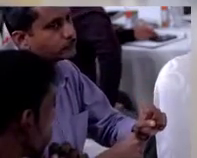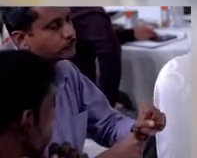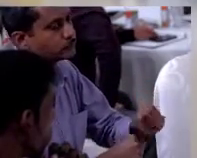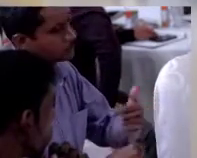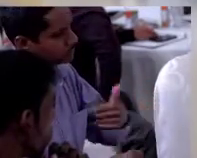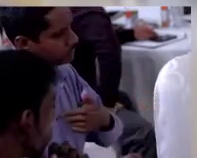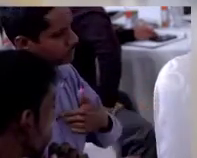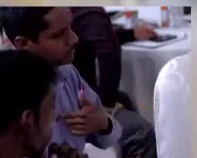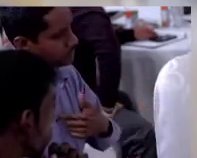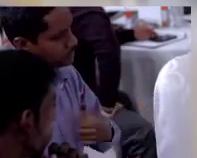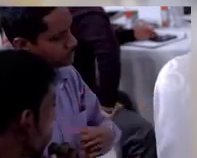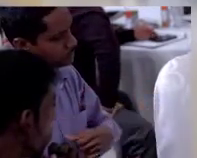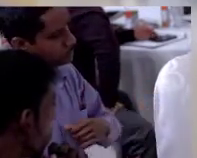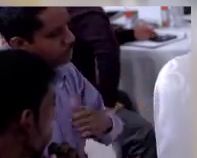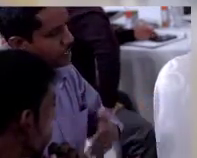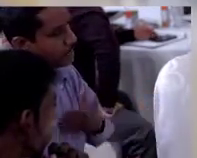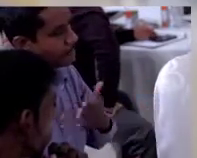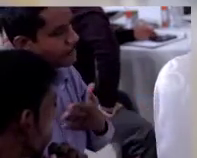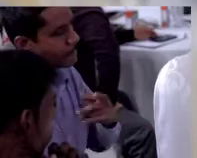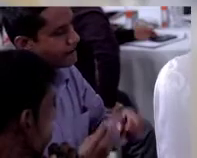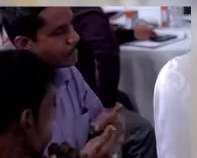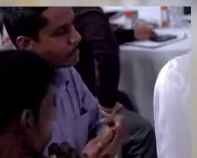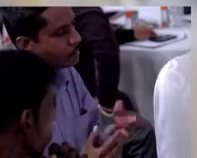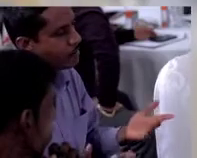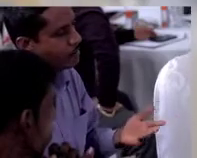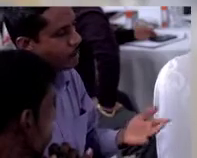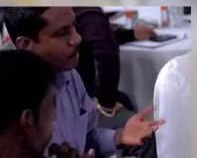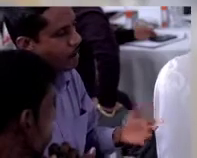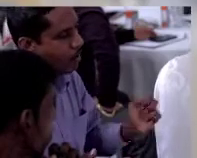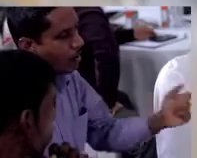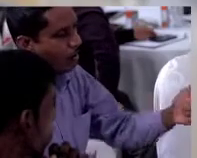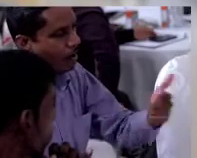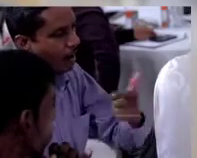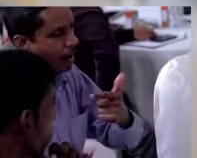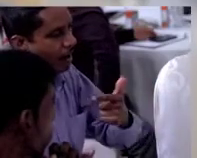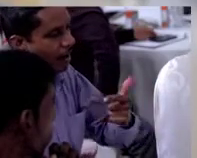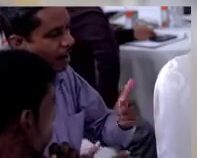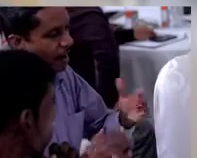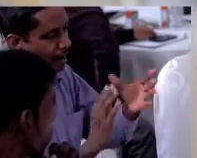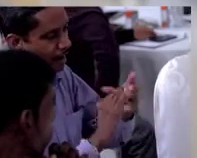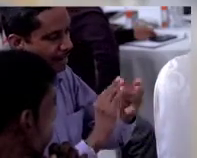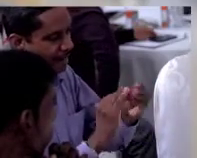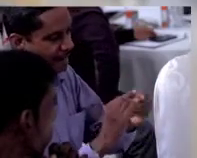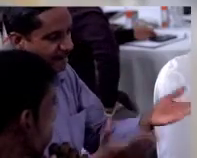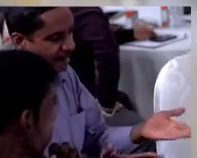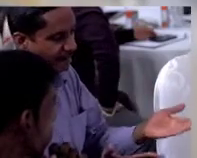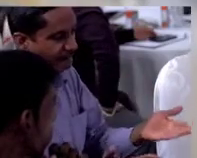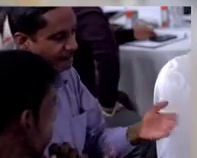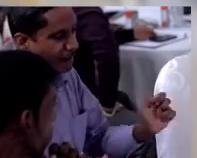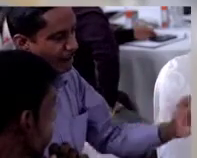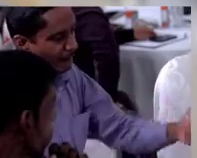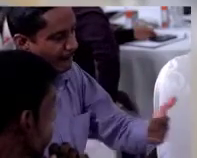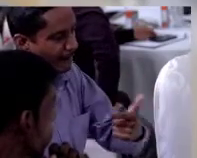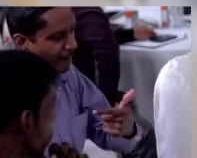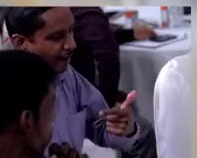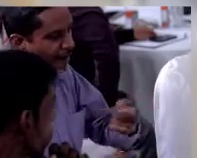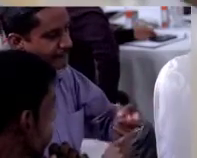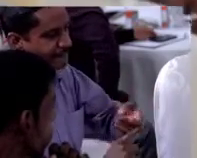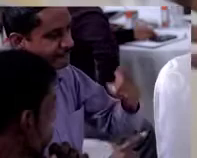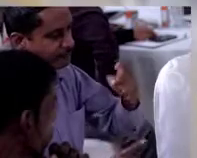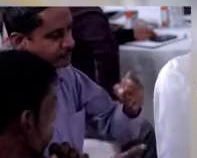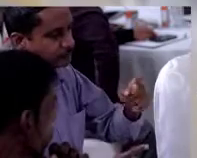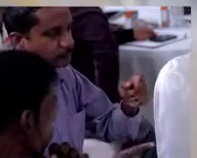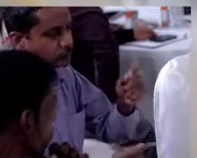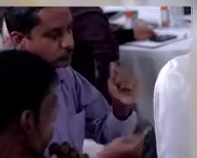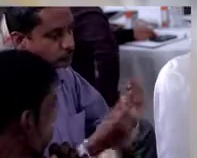you know what I'm proud about? That everybody that spoke here are all local who have done